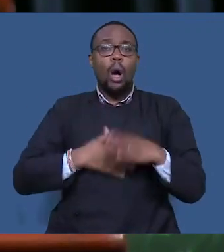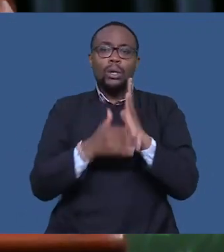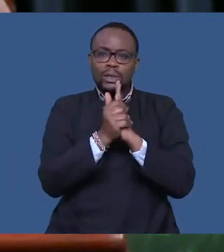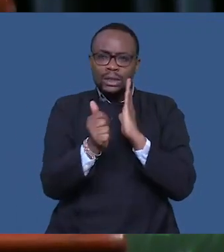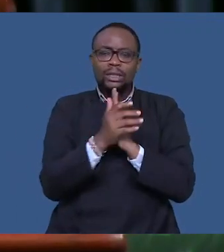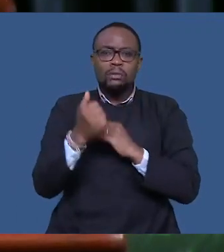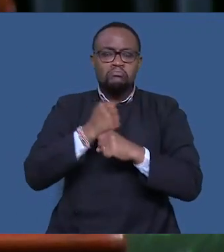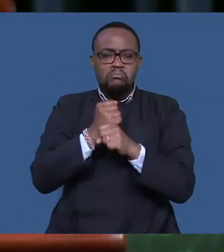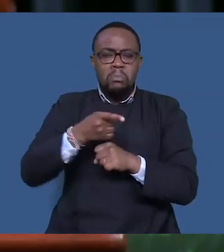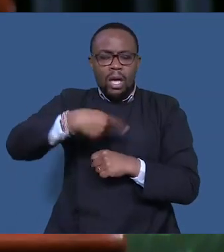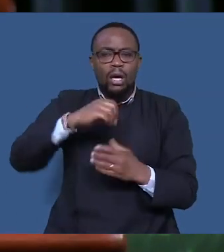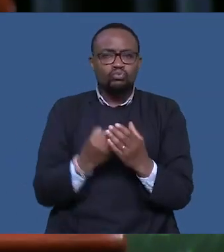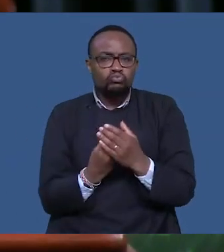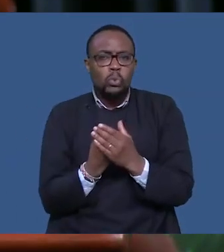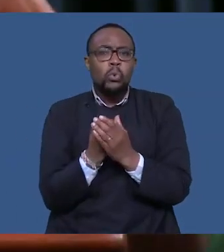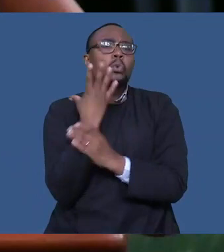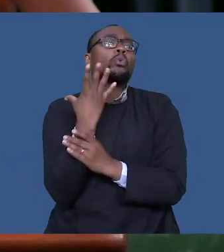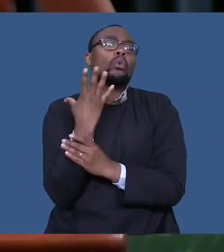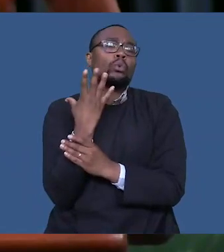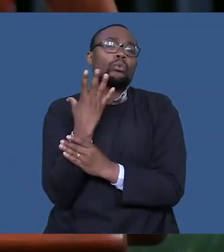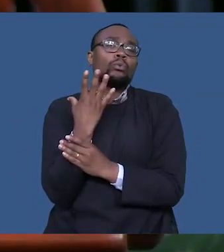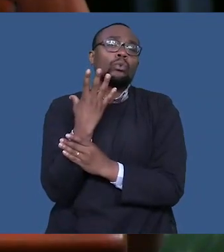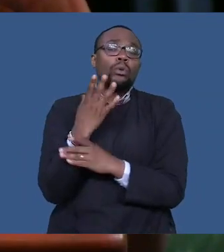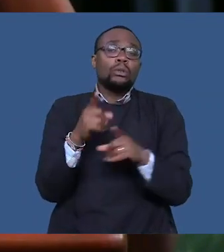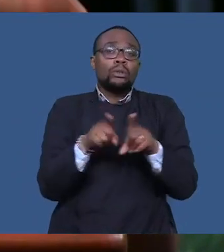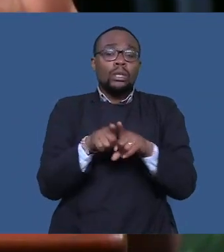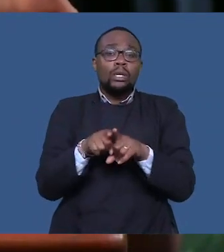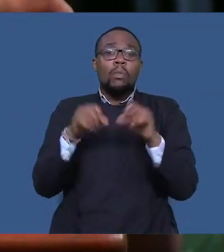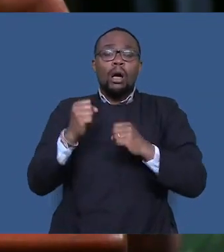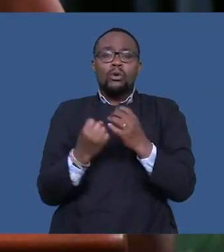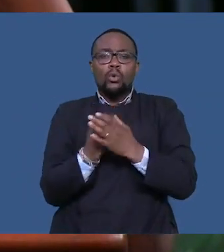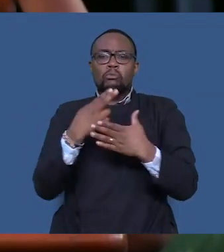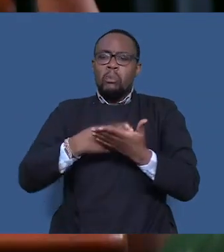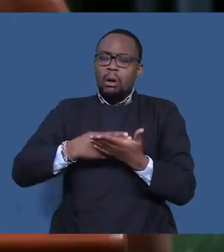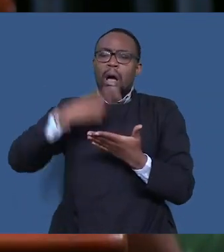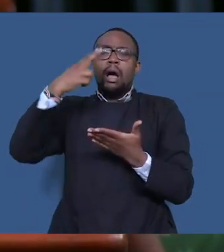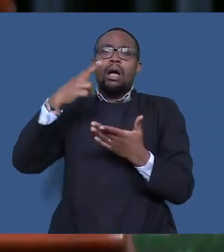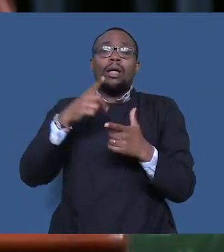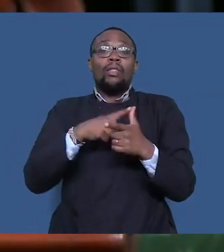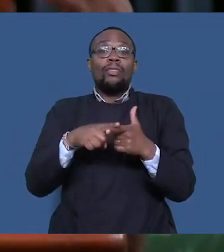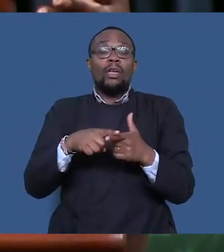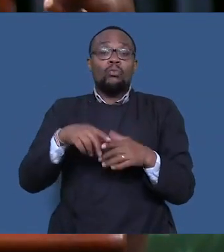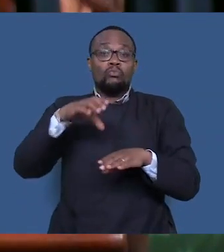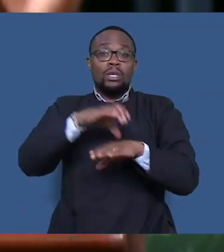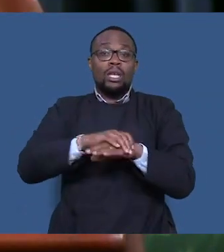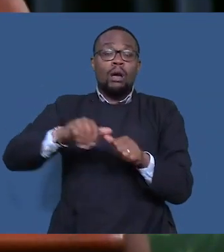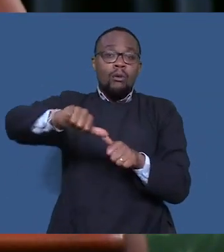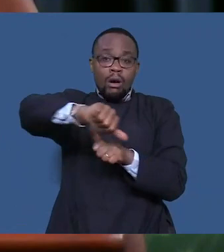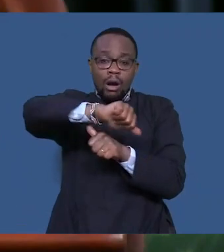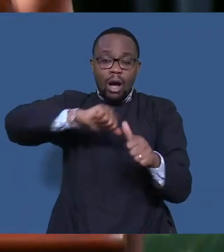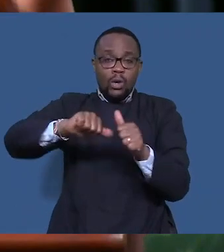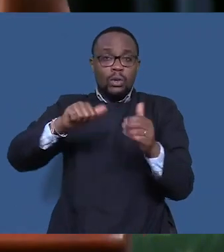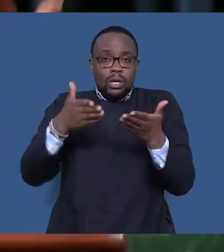us. And as it creates room for us to actually scale high, we need the anointing to sustain us now